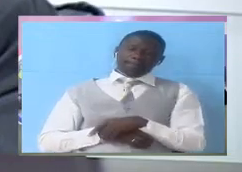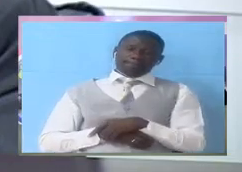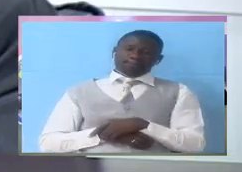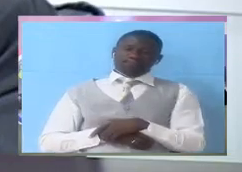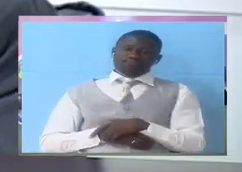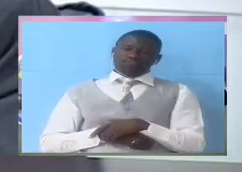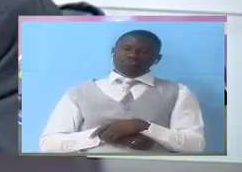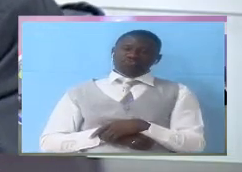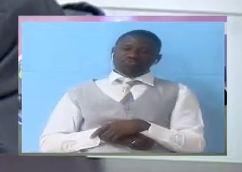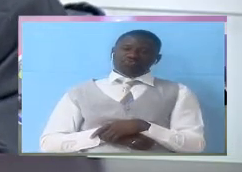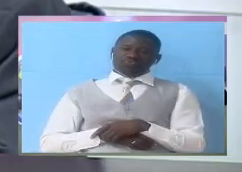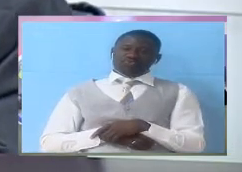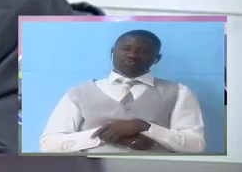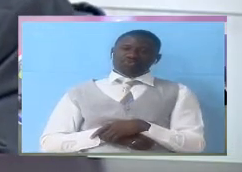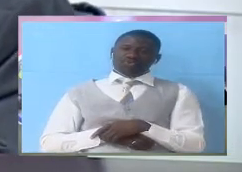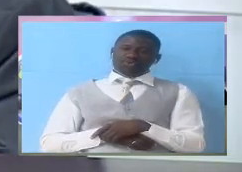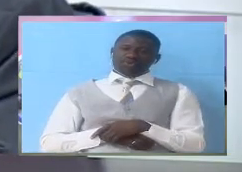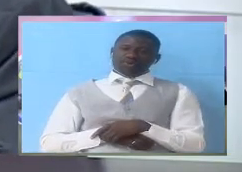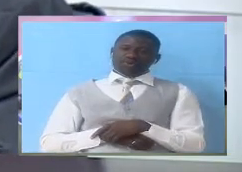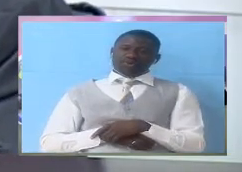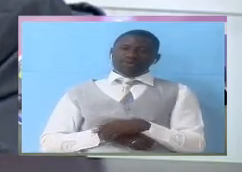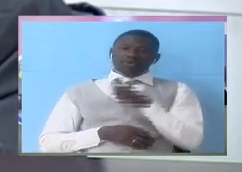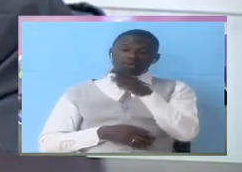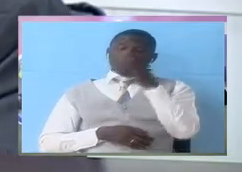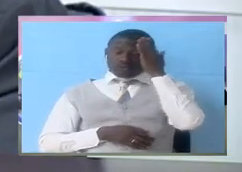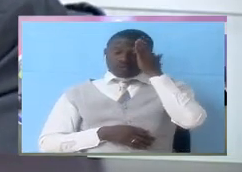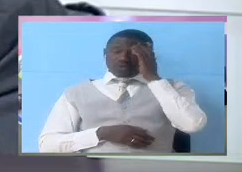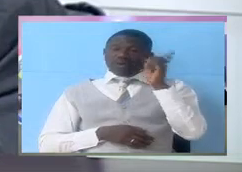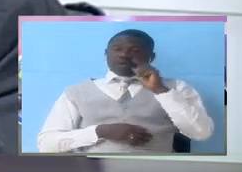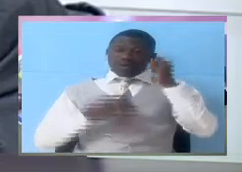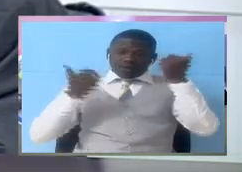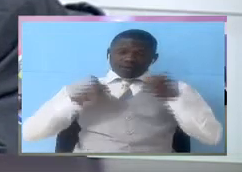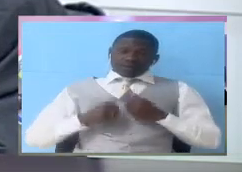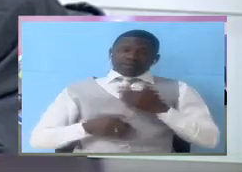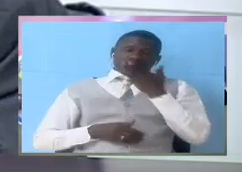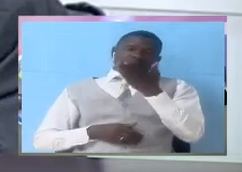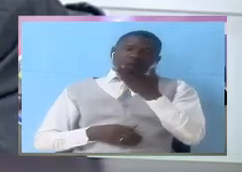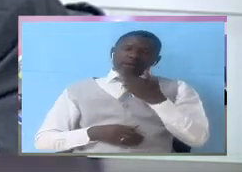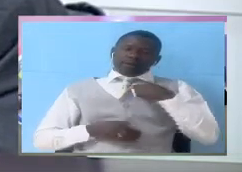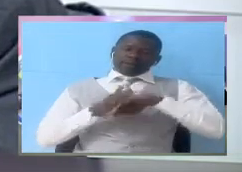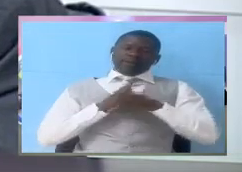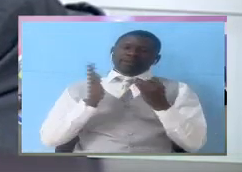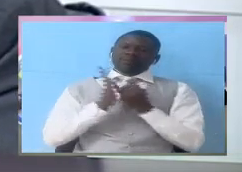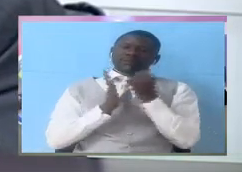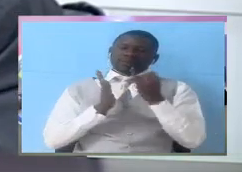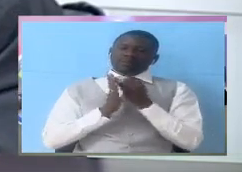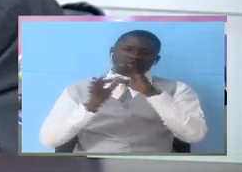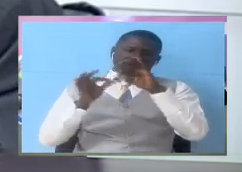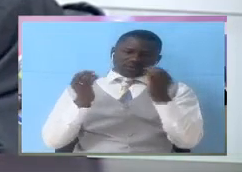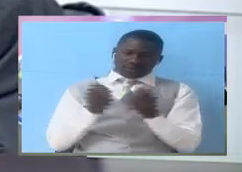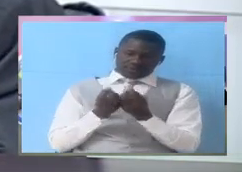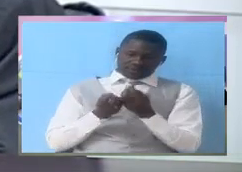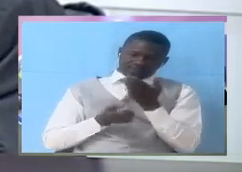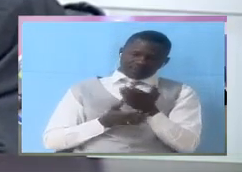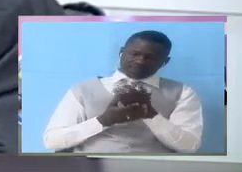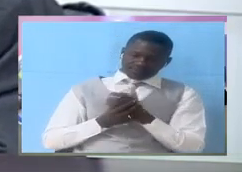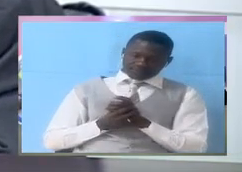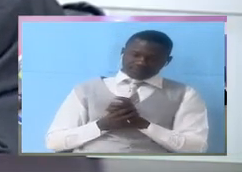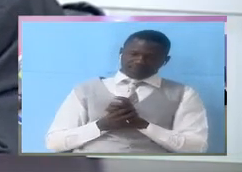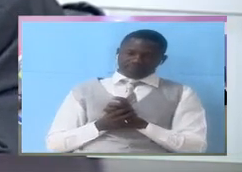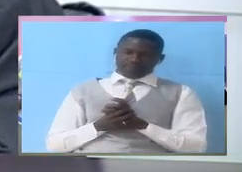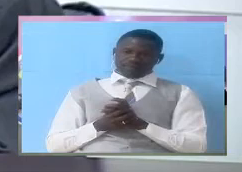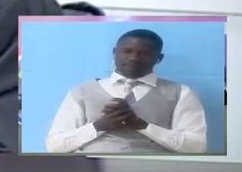panel bi. You knew what was going on in the panel. Xamone nga li don dox ci panel bi. There were other representatives